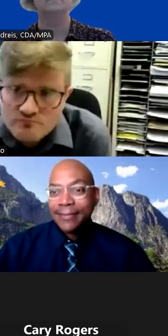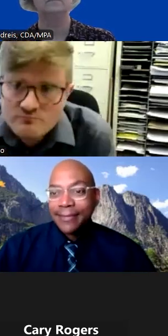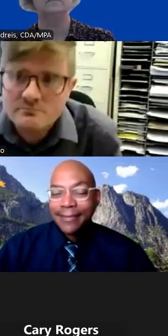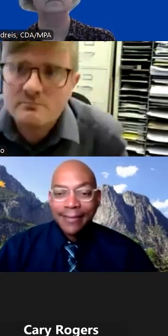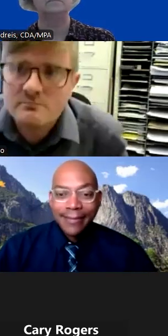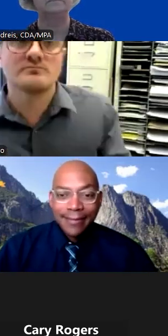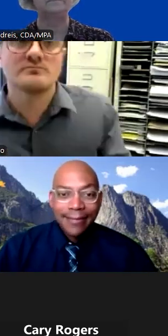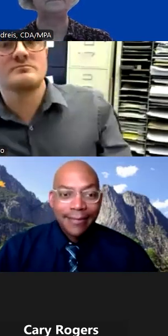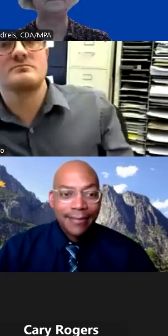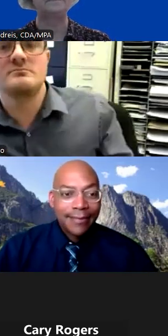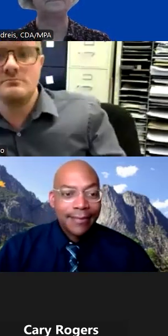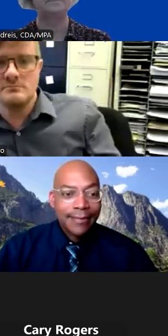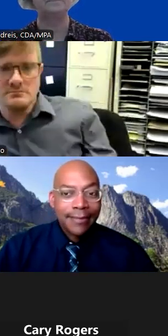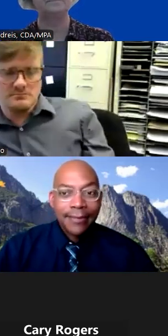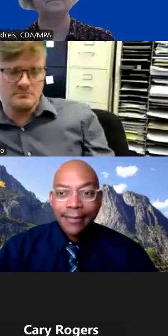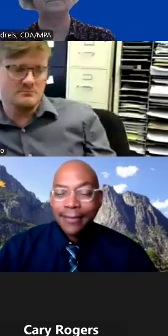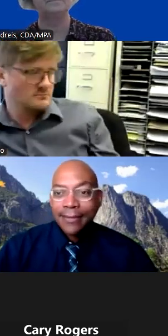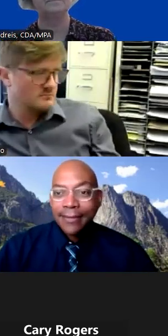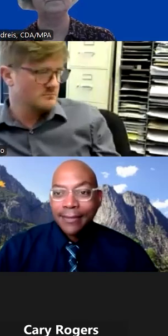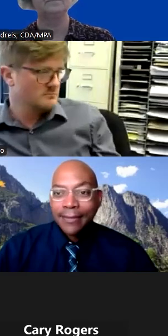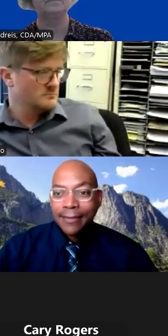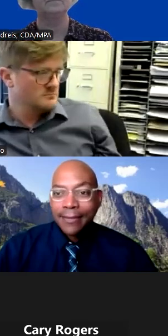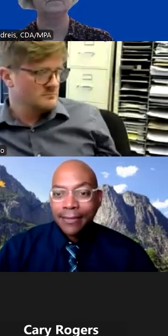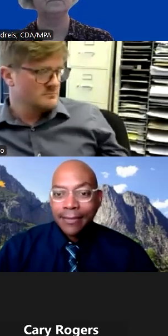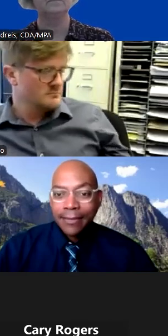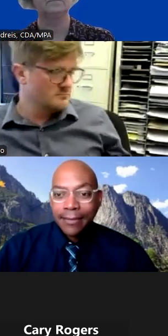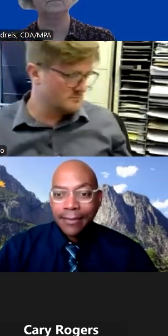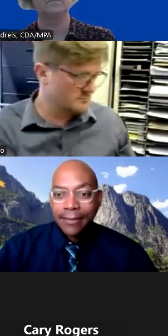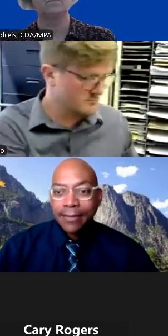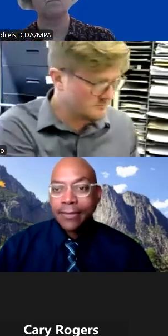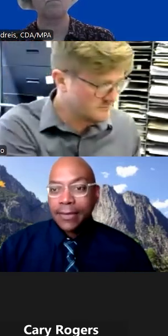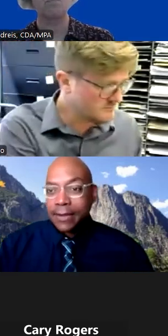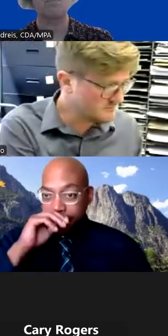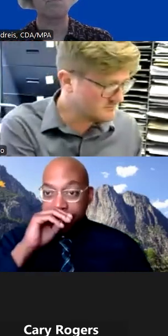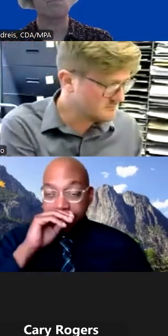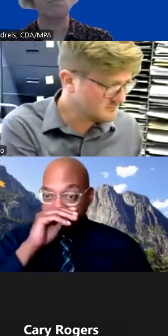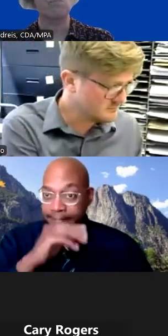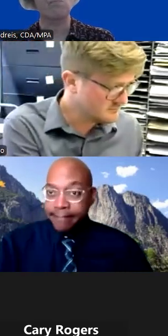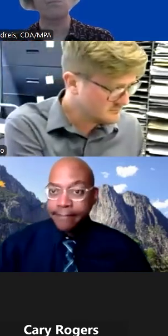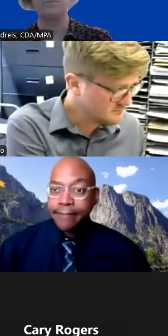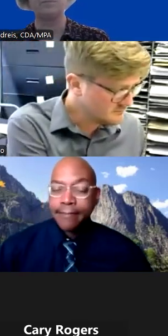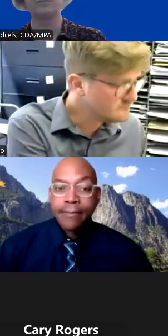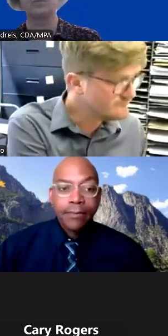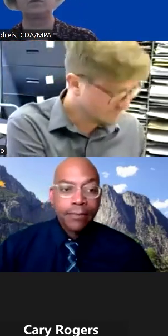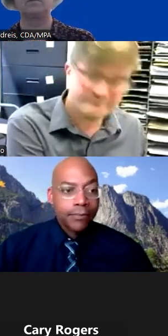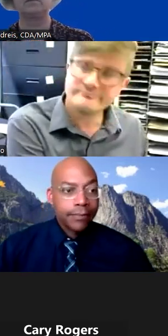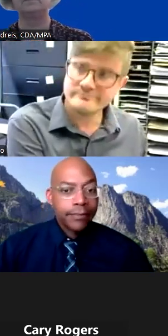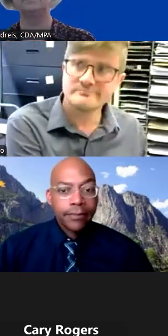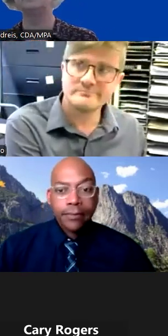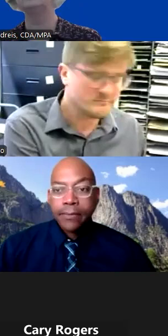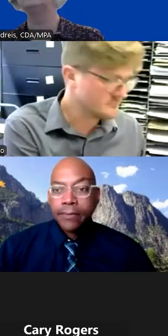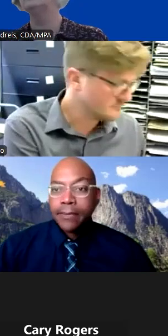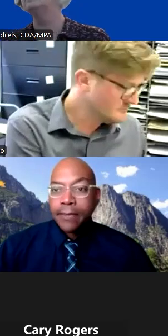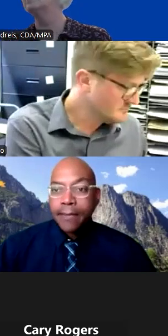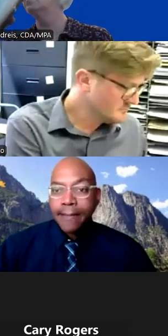sure that people understand that one, the system exists, how to operate and use the system, what's in there and what's not in there.